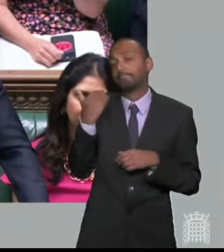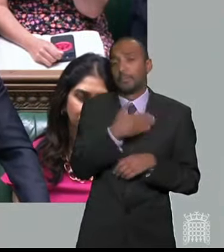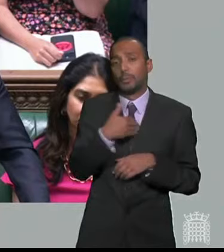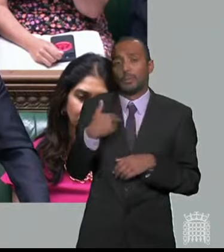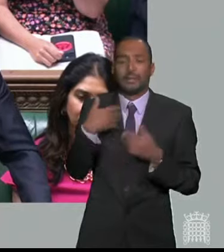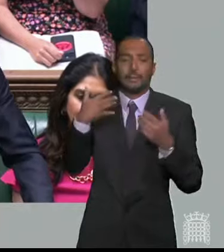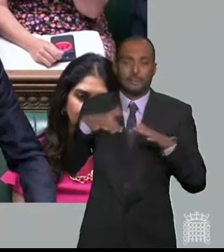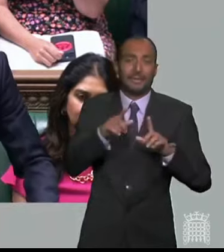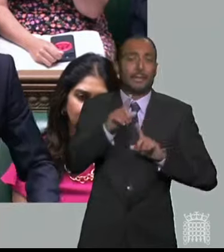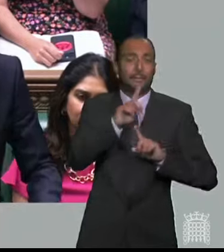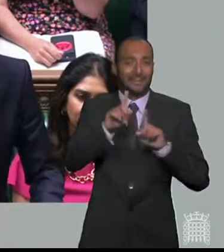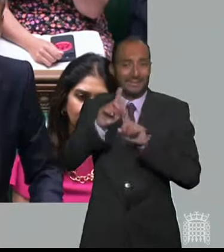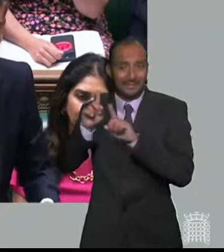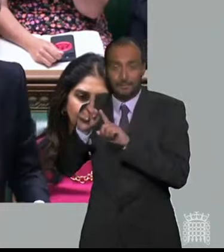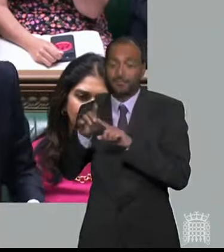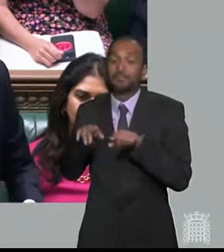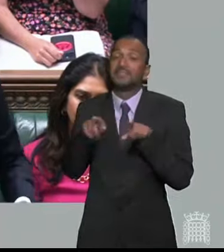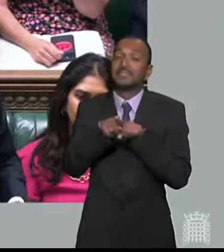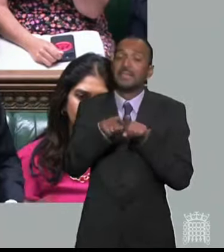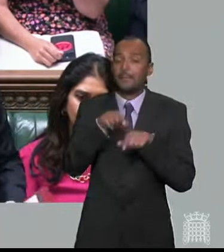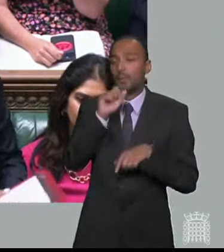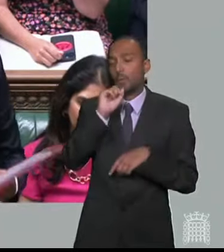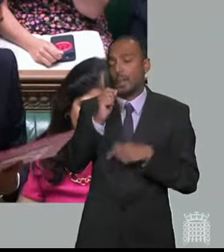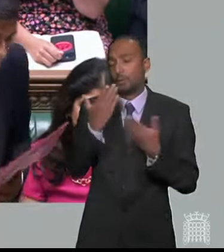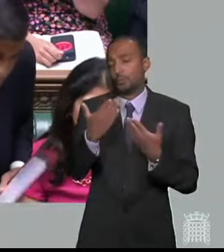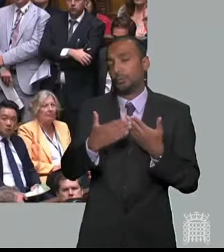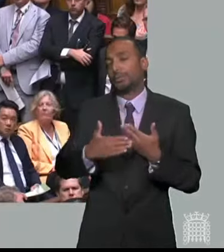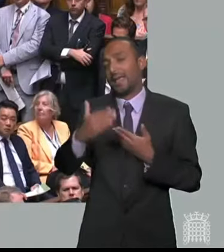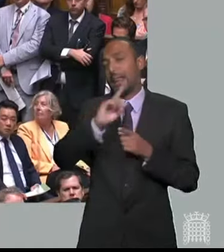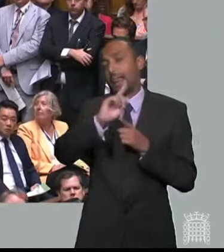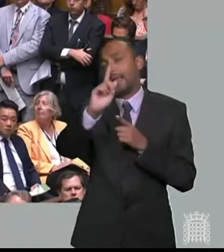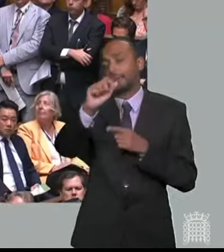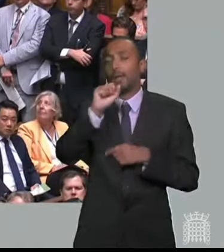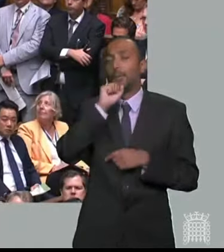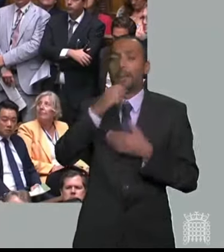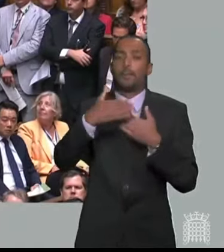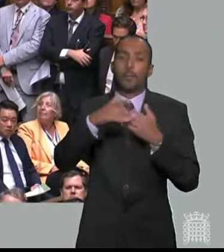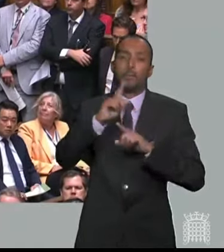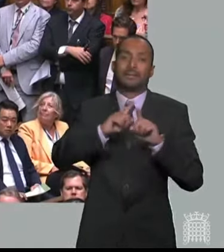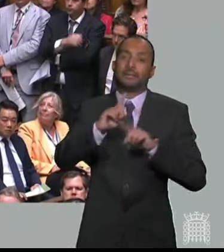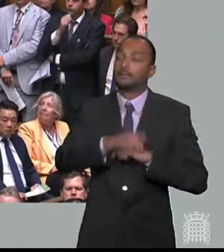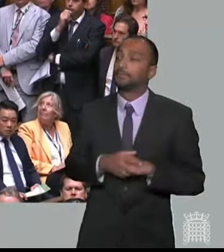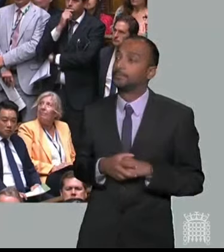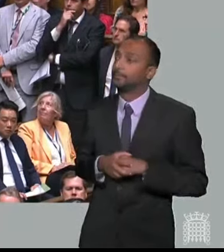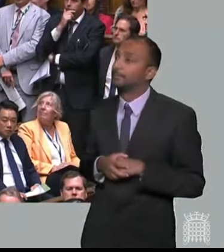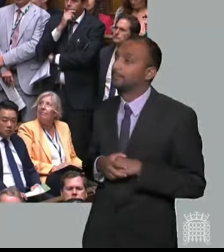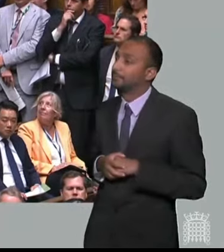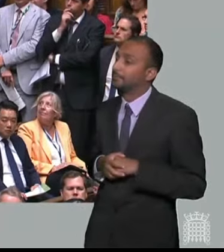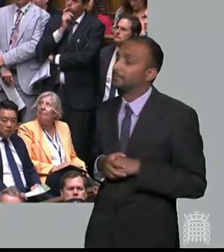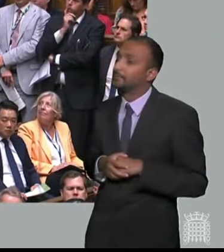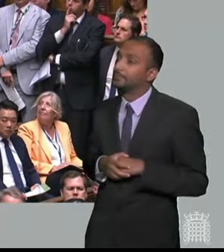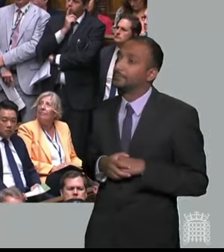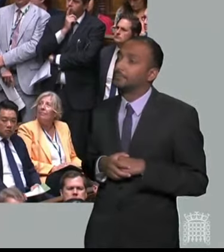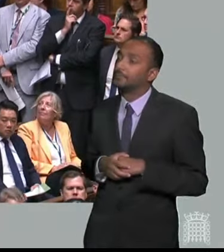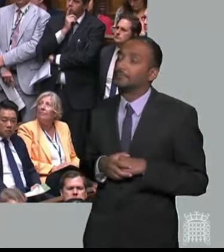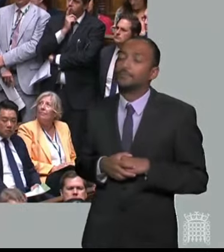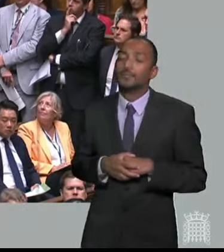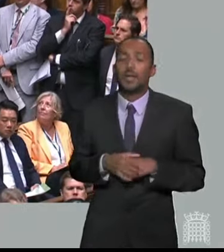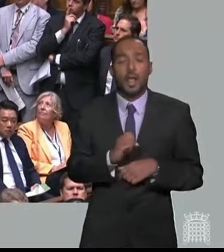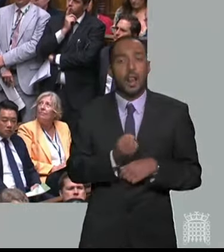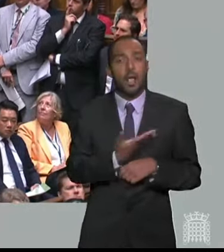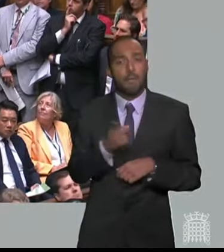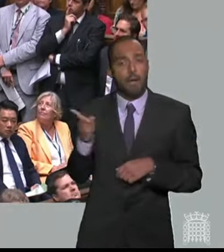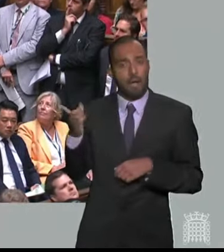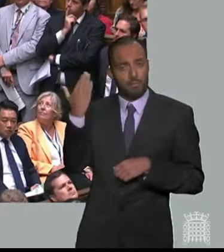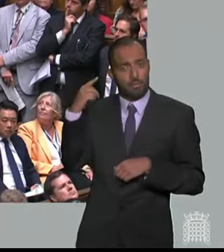duties in this House, I shall have further such meetings later today. Louis French. Thank you, Mr. Speaker. The Labour Party used to claim that it